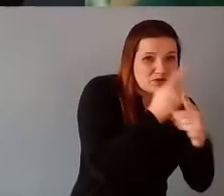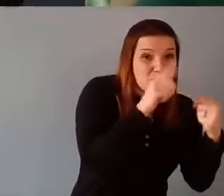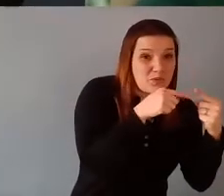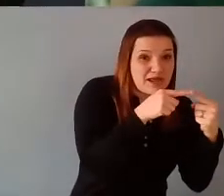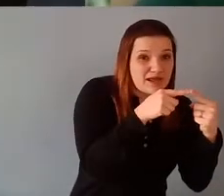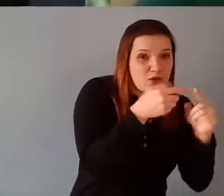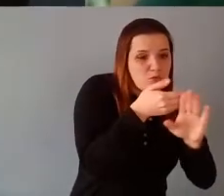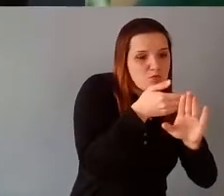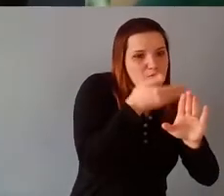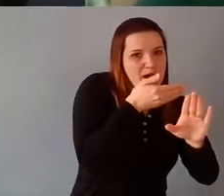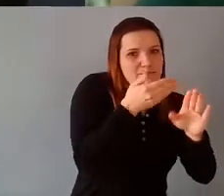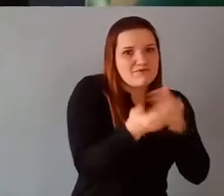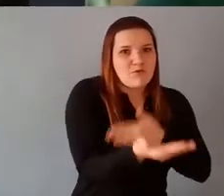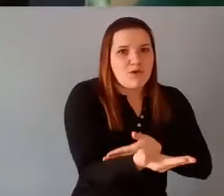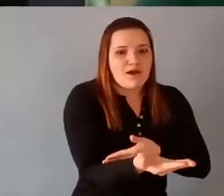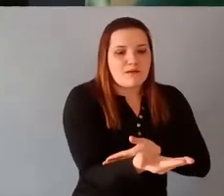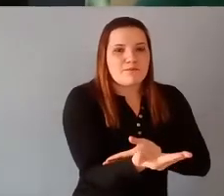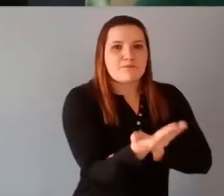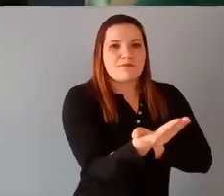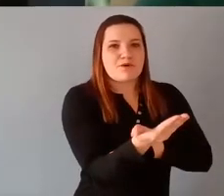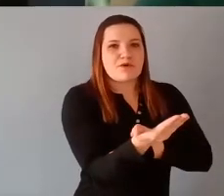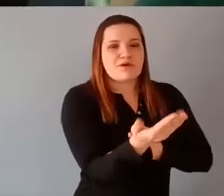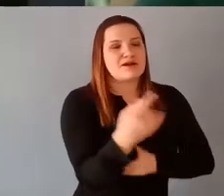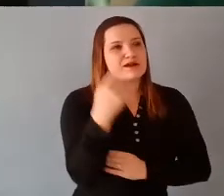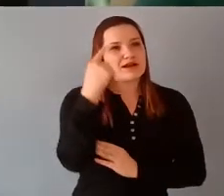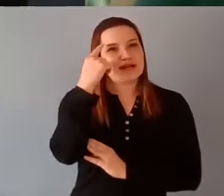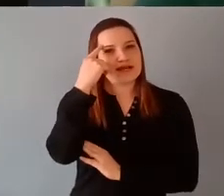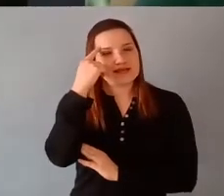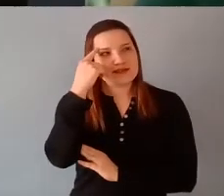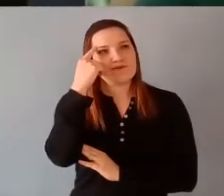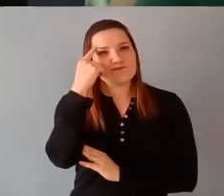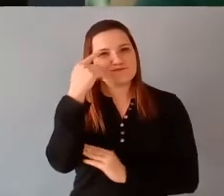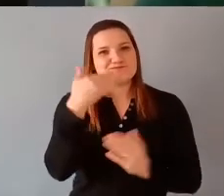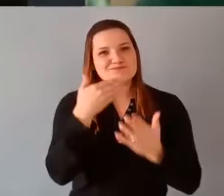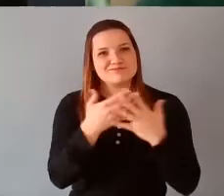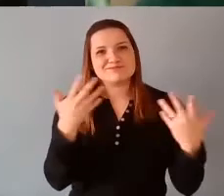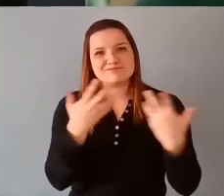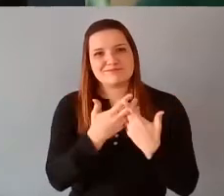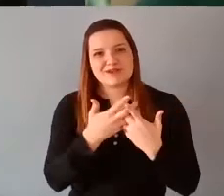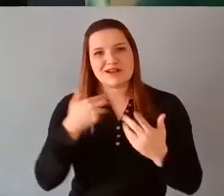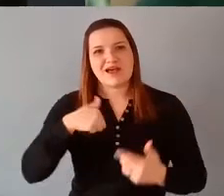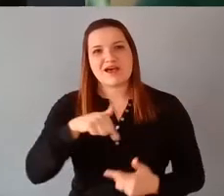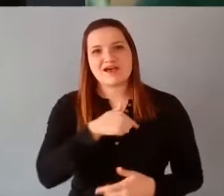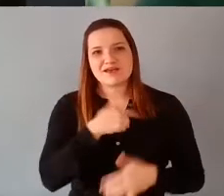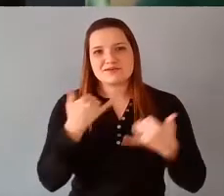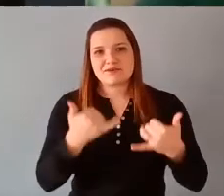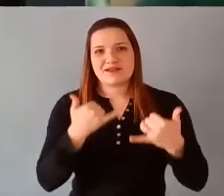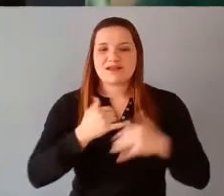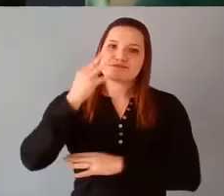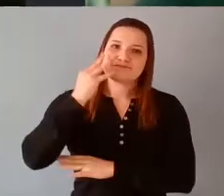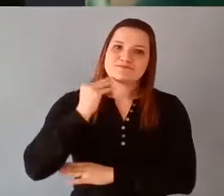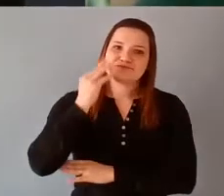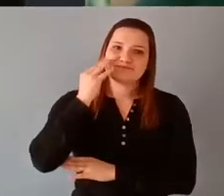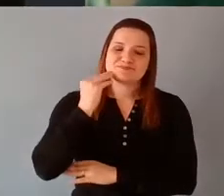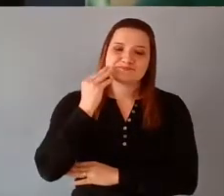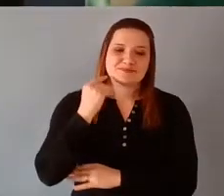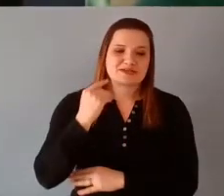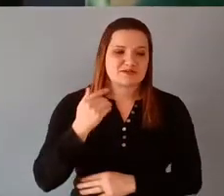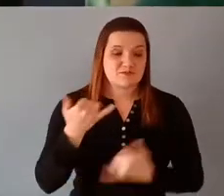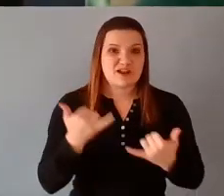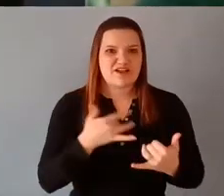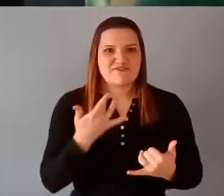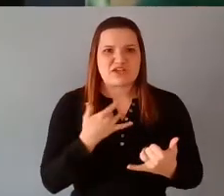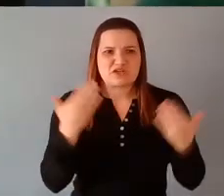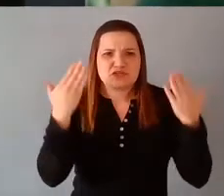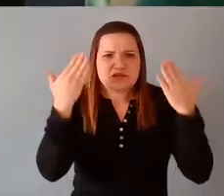a fitting description of what we might be experiencing right now. It does feel very dark. I